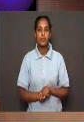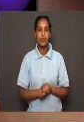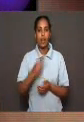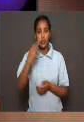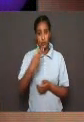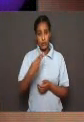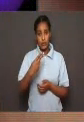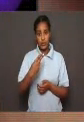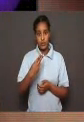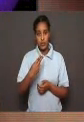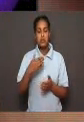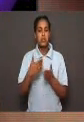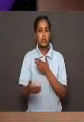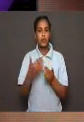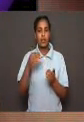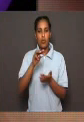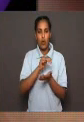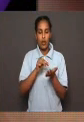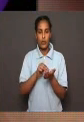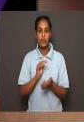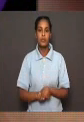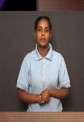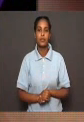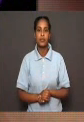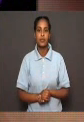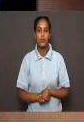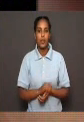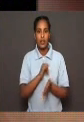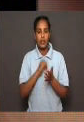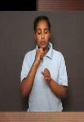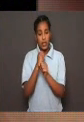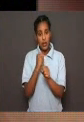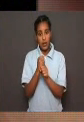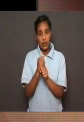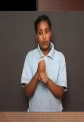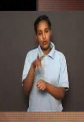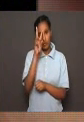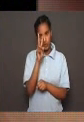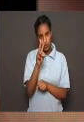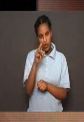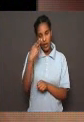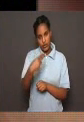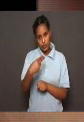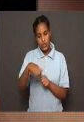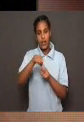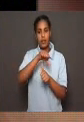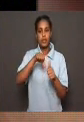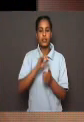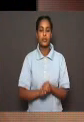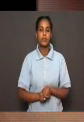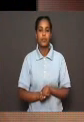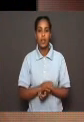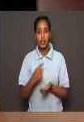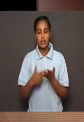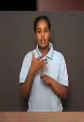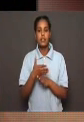Hydrogen is the simplest molecule. It is made up of two hydrogen atoms